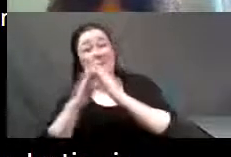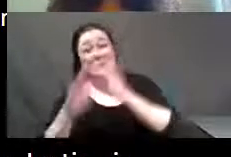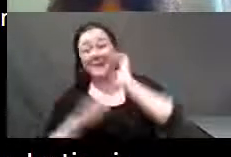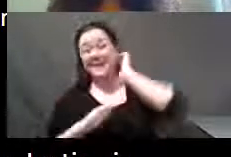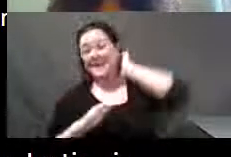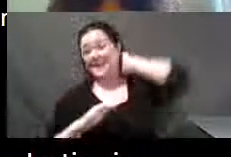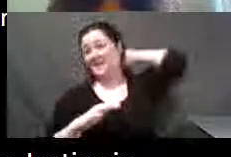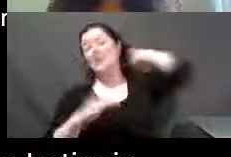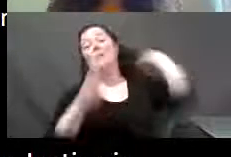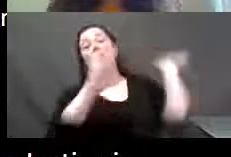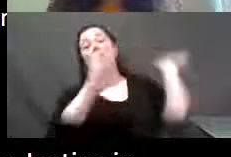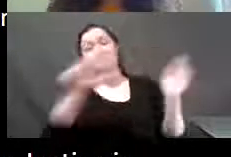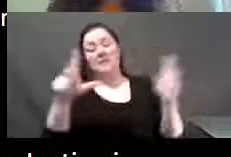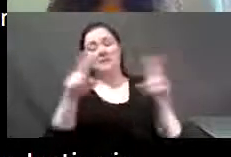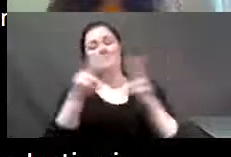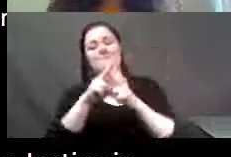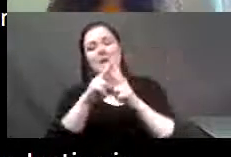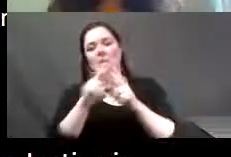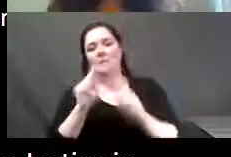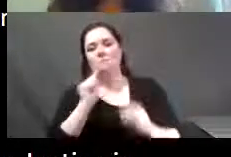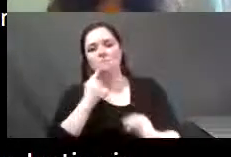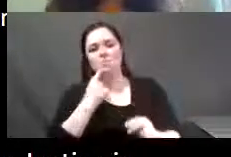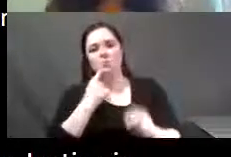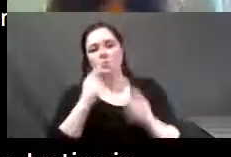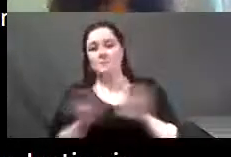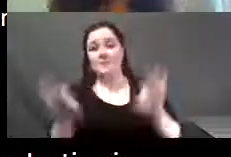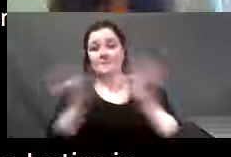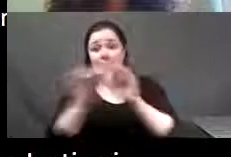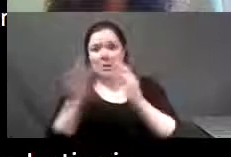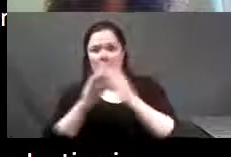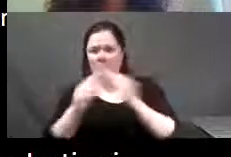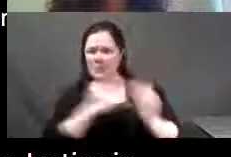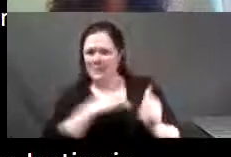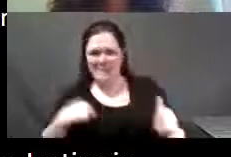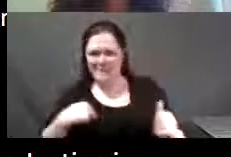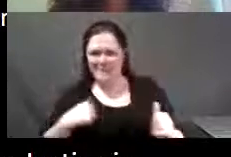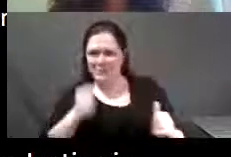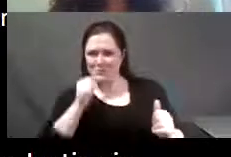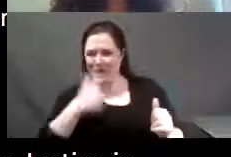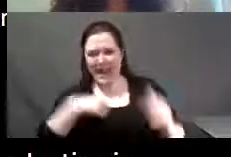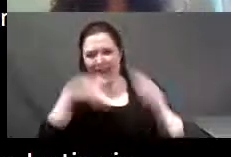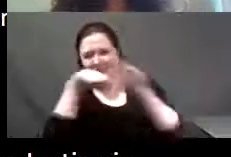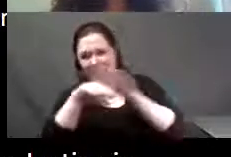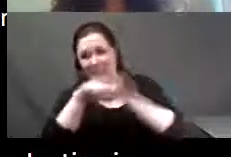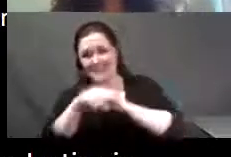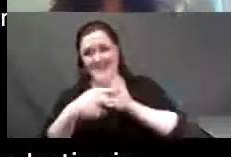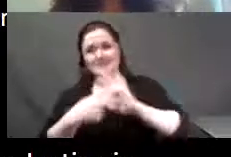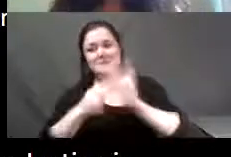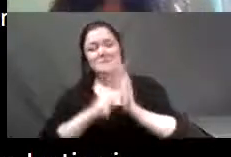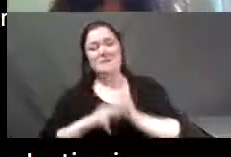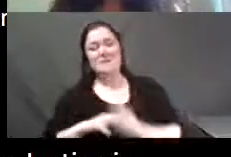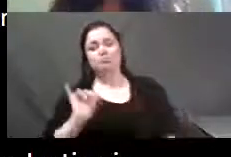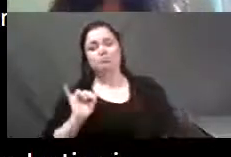this bill is very critical because for community members to not have that access, it's quite an issue.